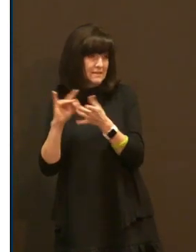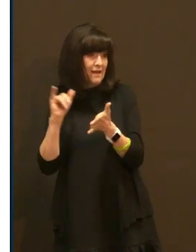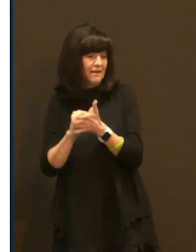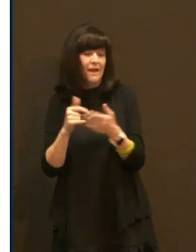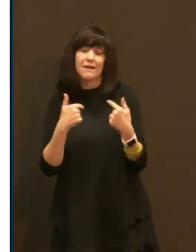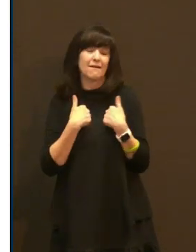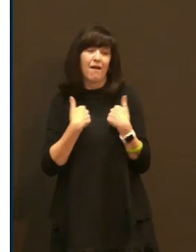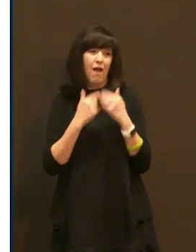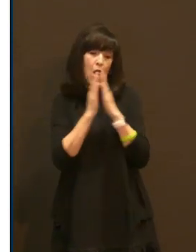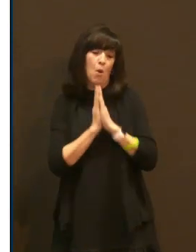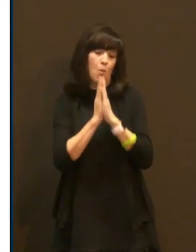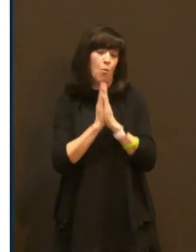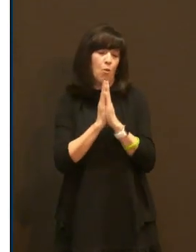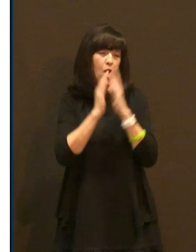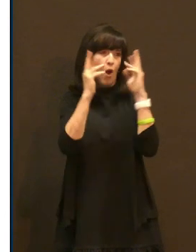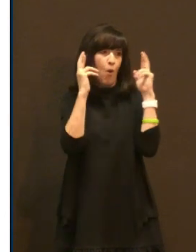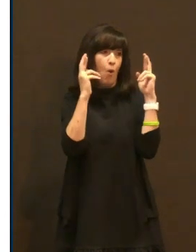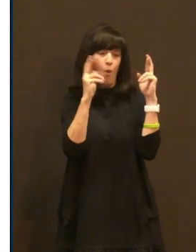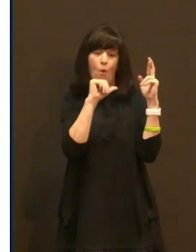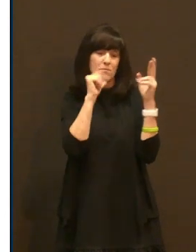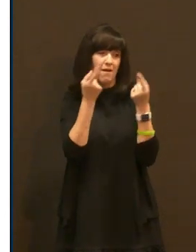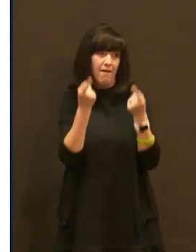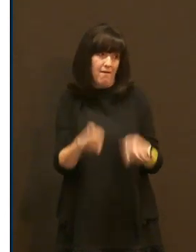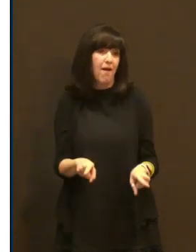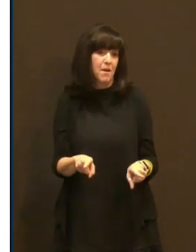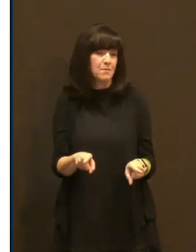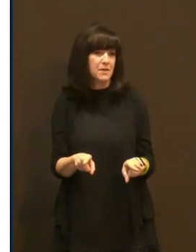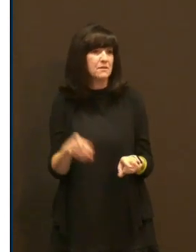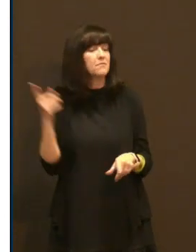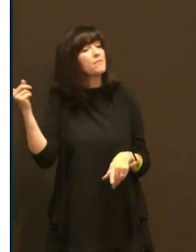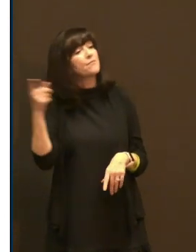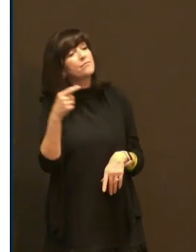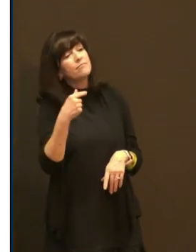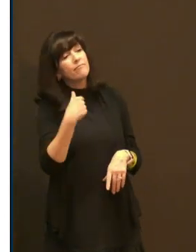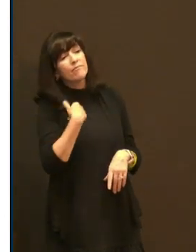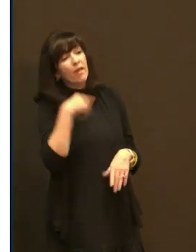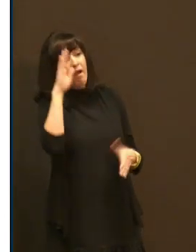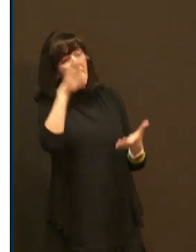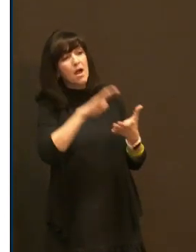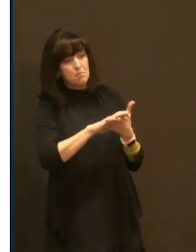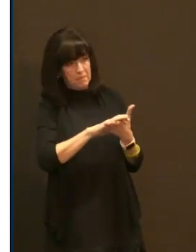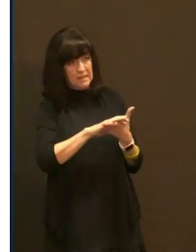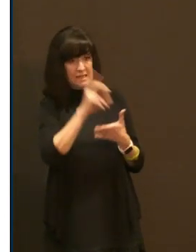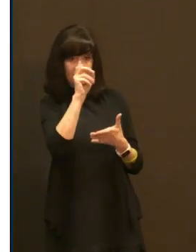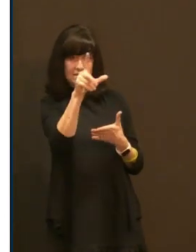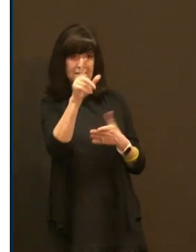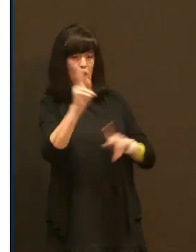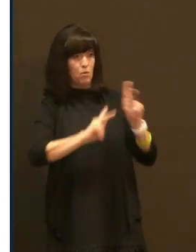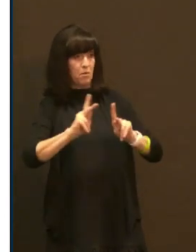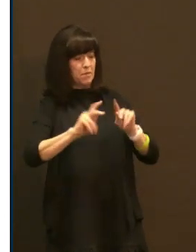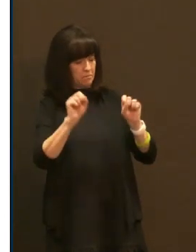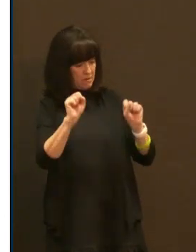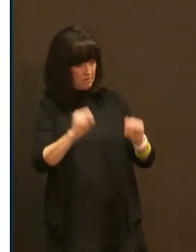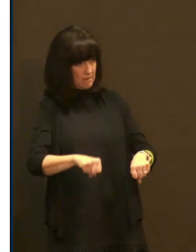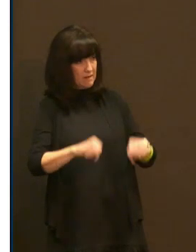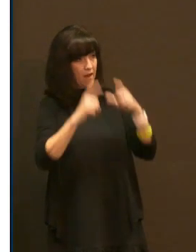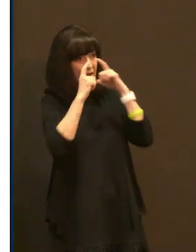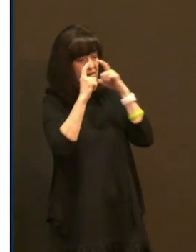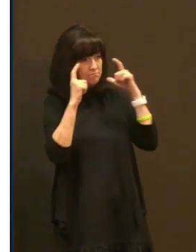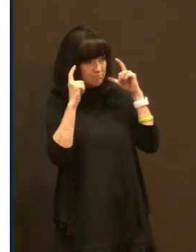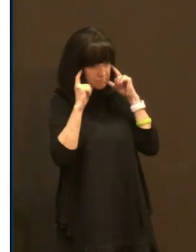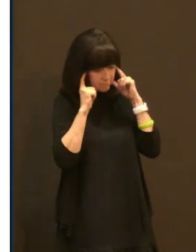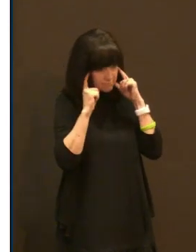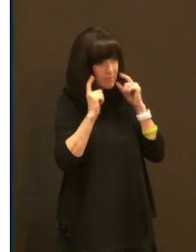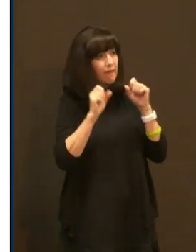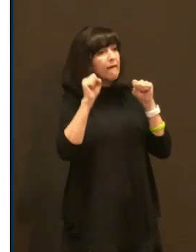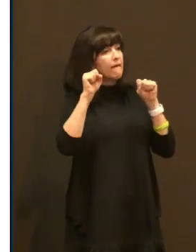happen. I believe, Meredith, if Delawareans are able to wear face coverings and keep themselves distanced